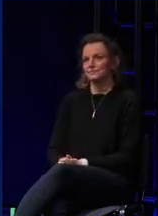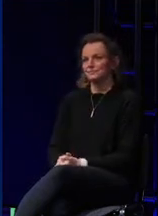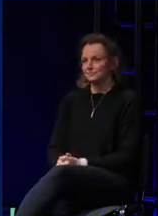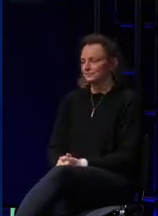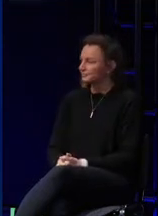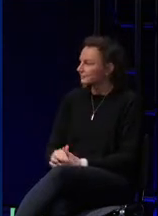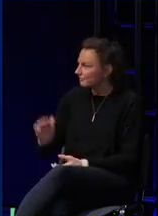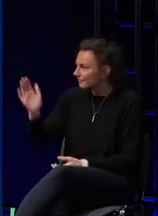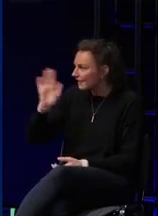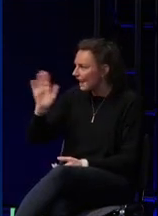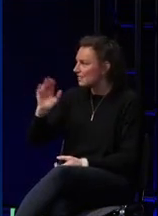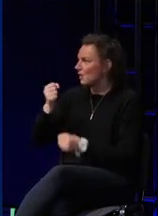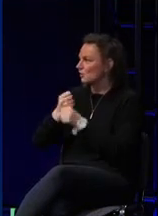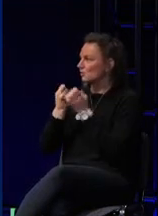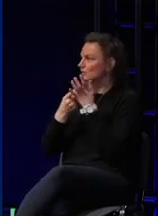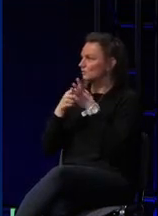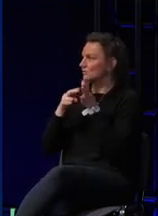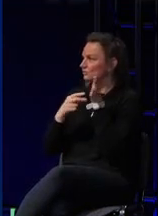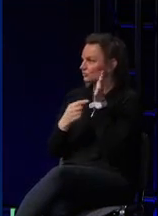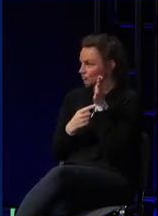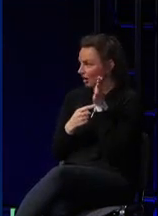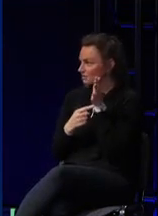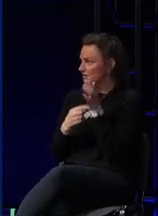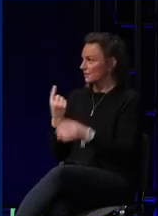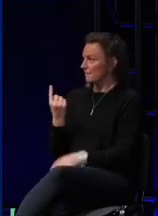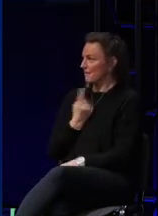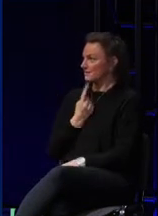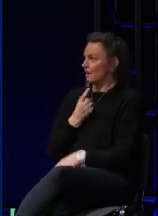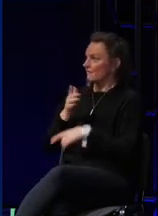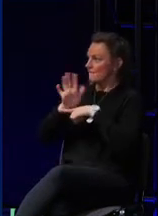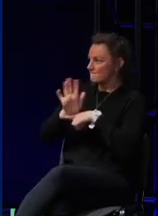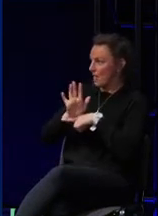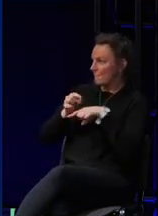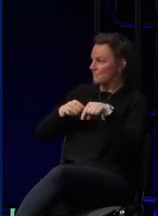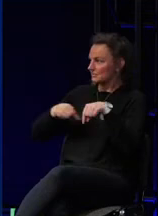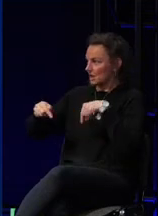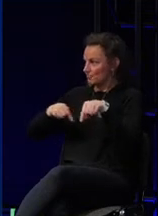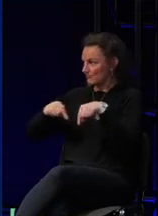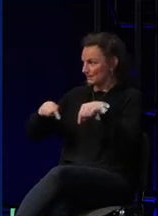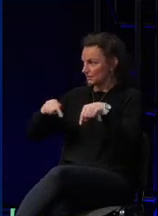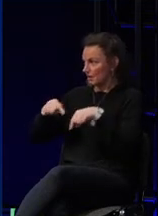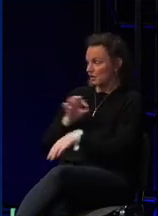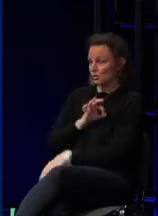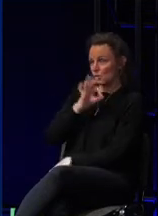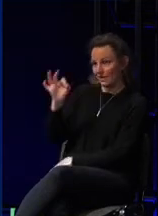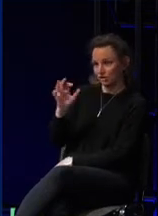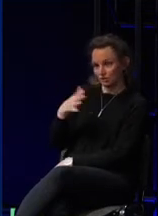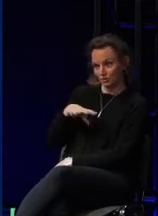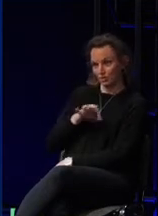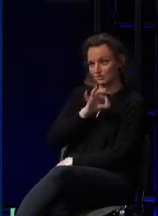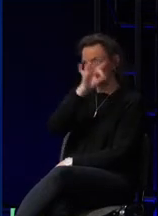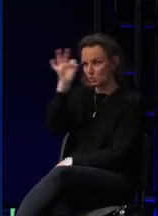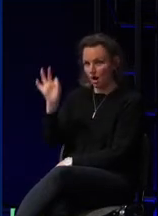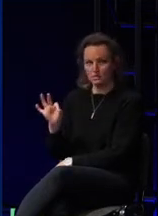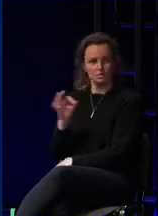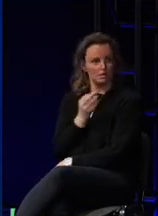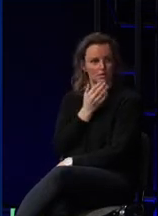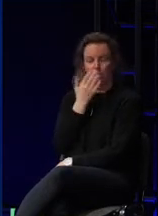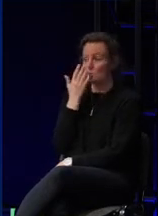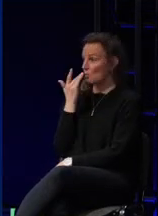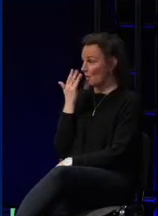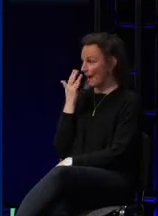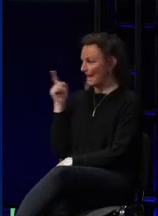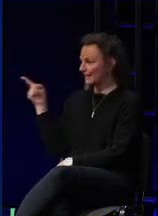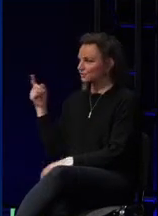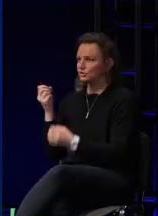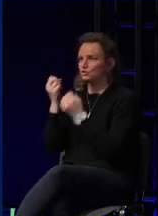Hello, my name's Grant Kirkman. I'm a film director. And the question I wanted to ask you was, at what age did you